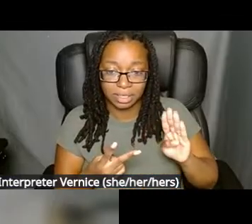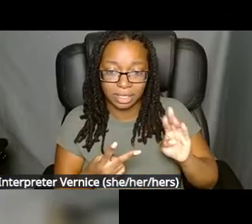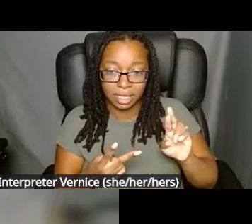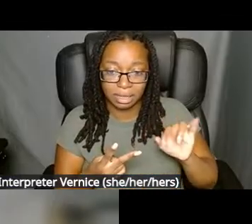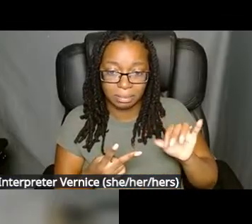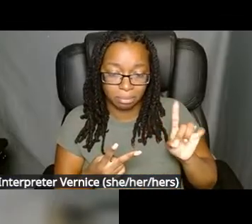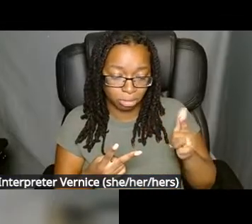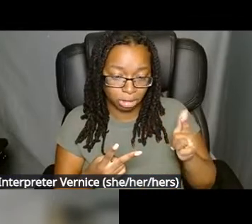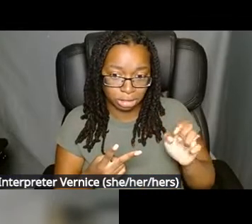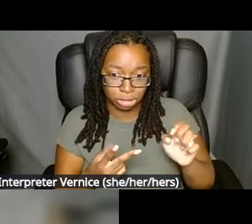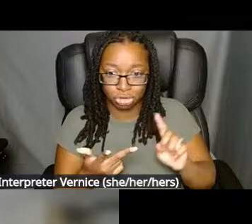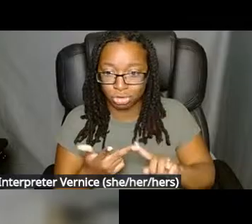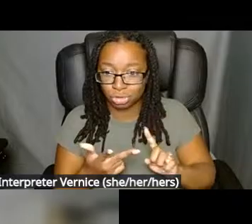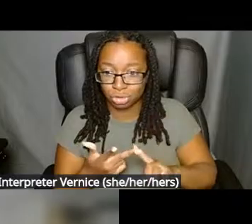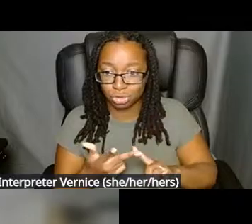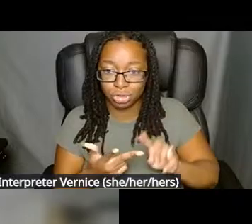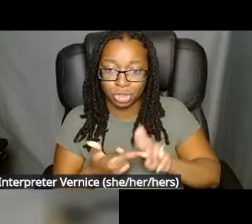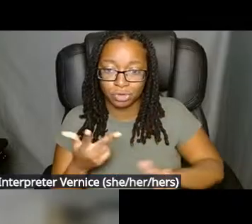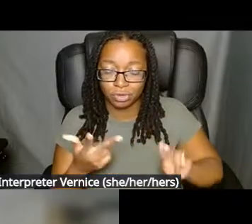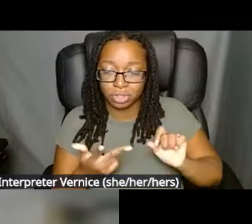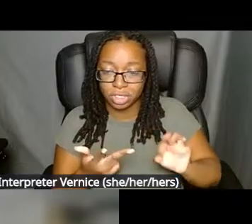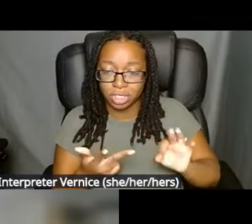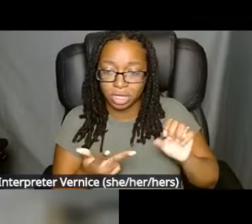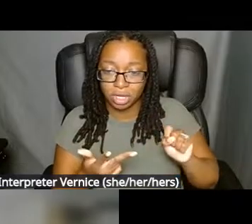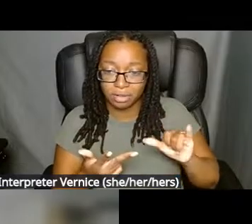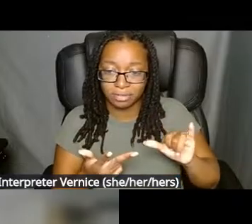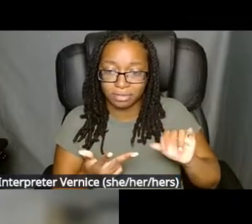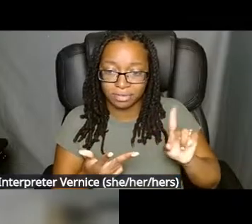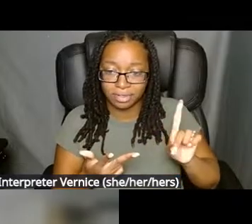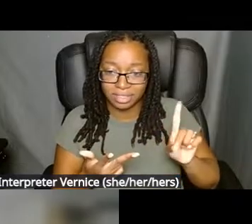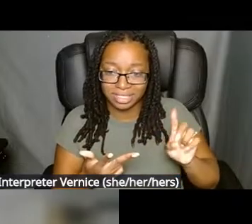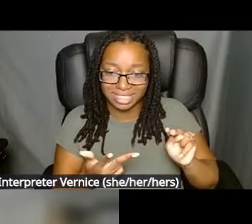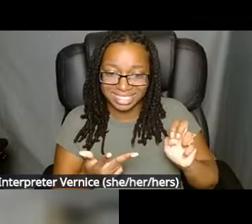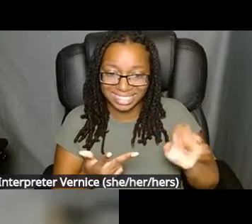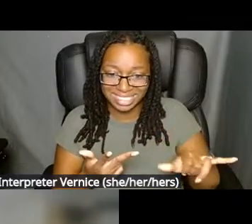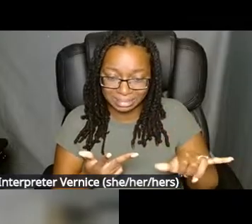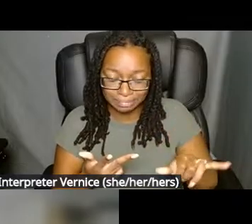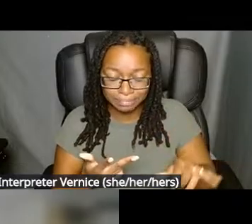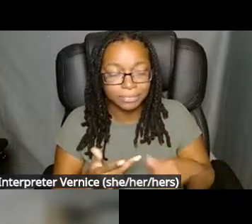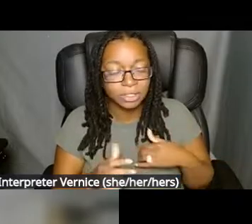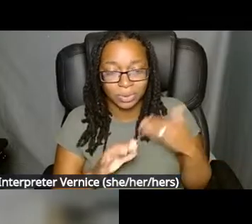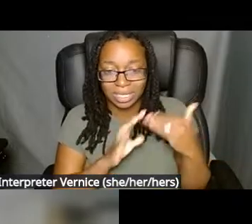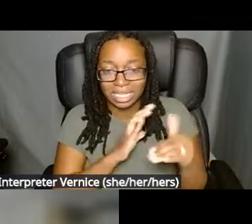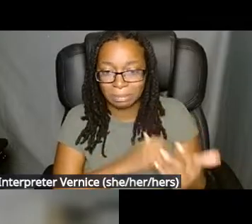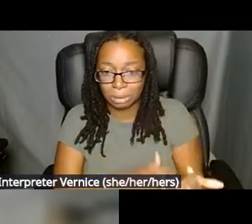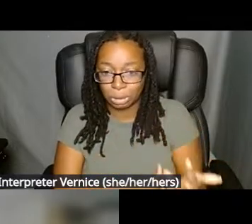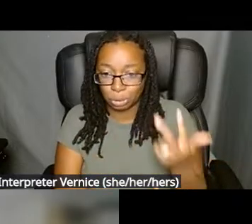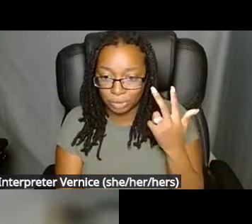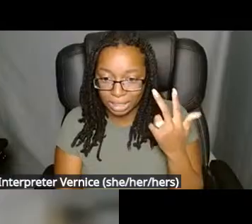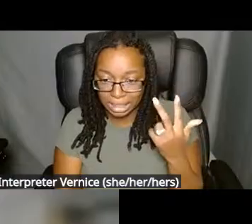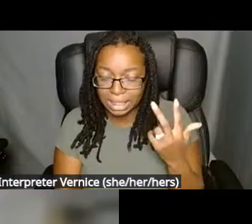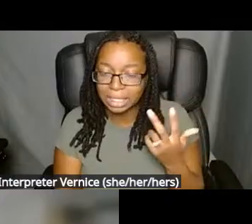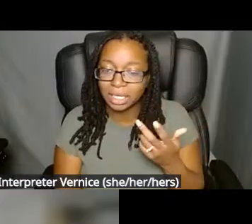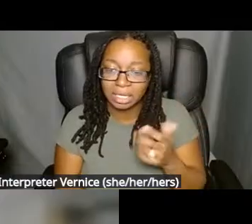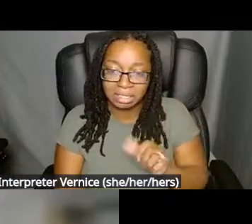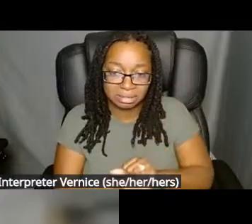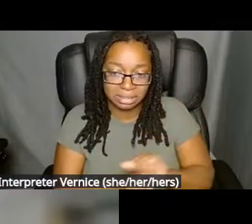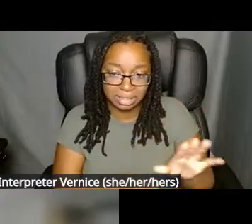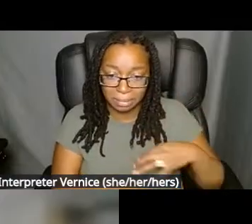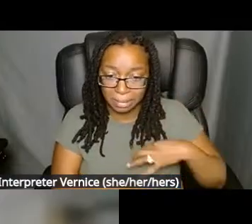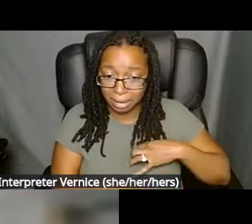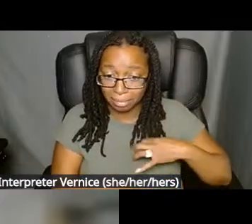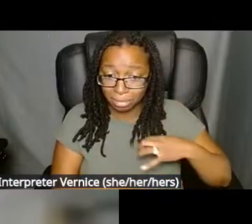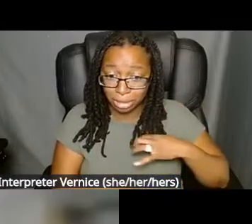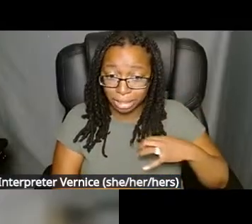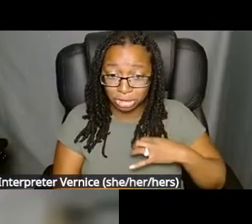send my application that they can do like a joint master's program. And I did that. And of course, I